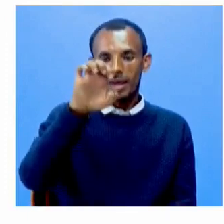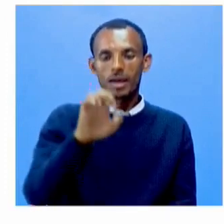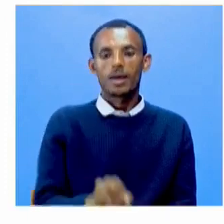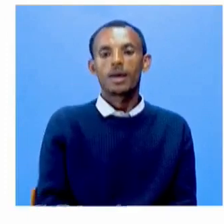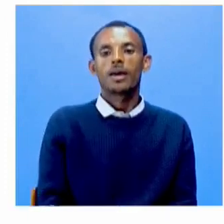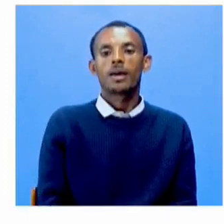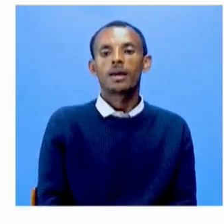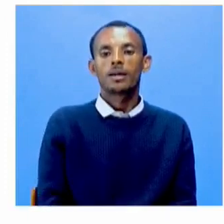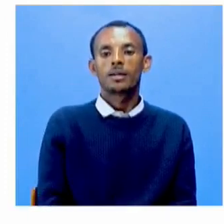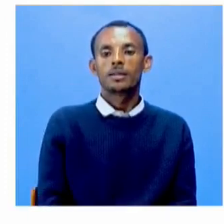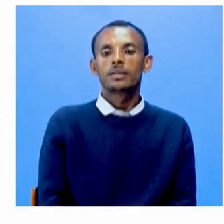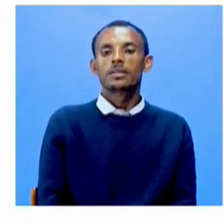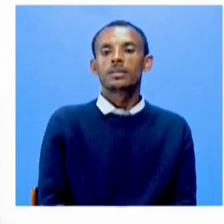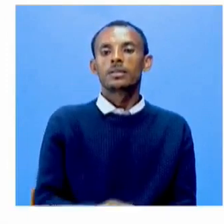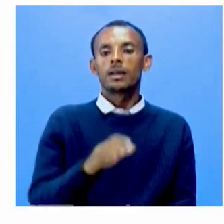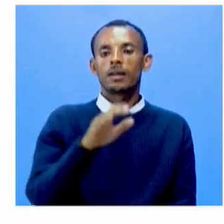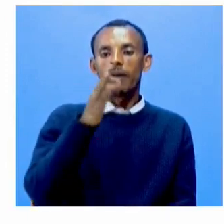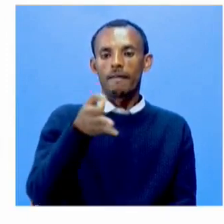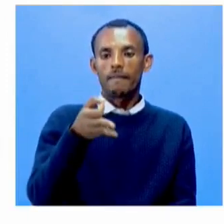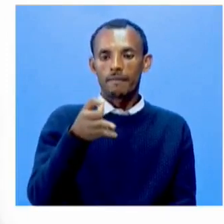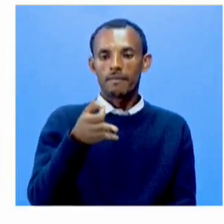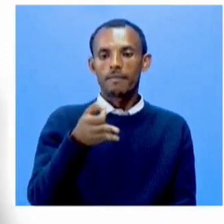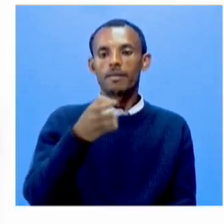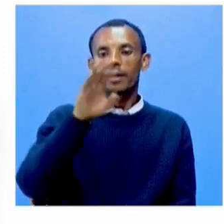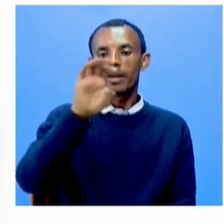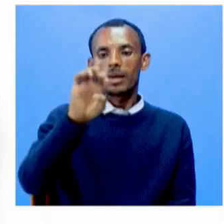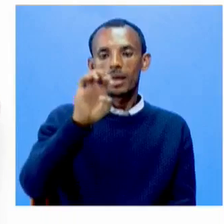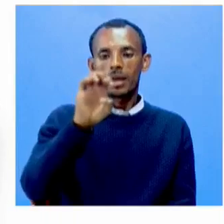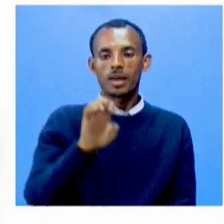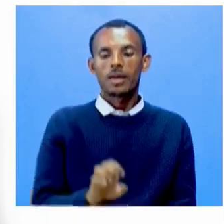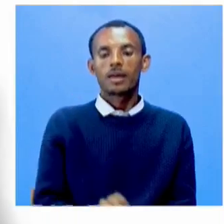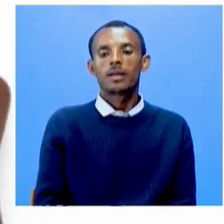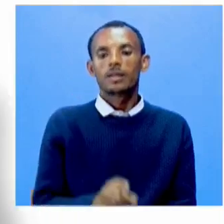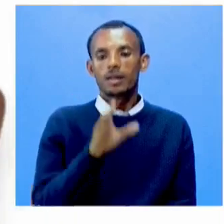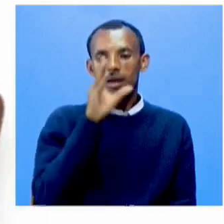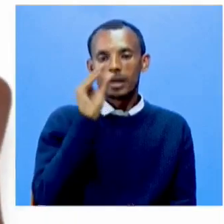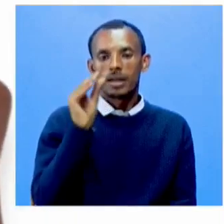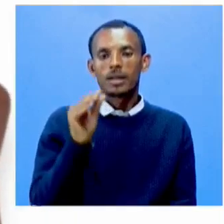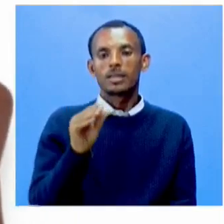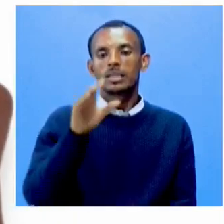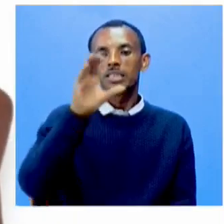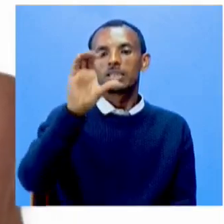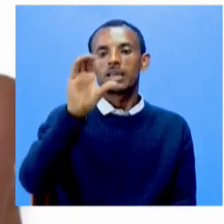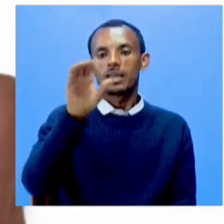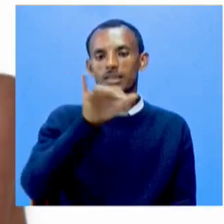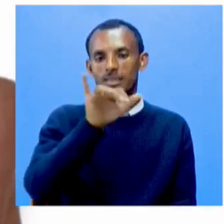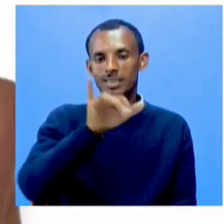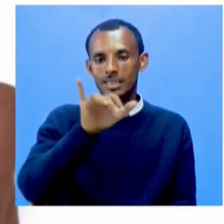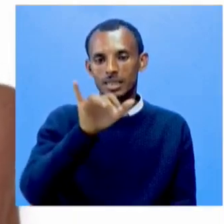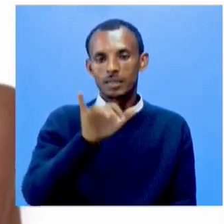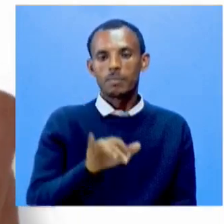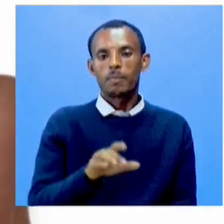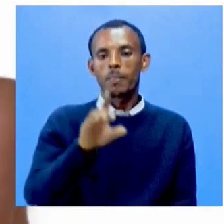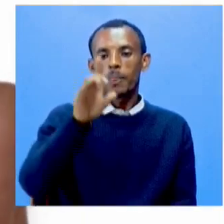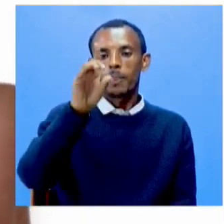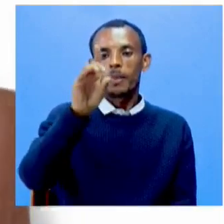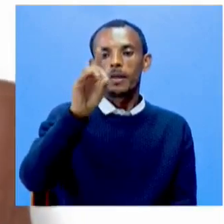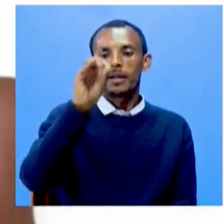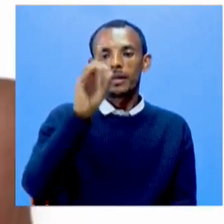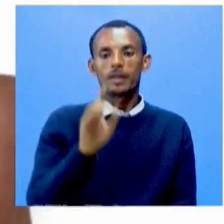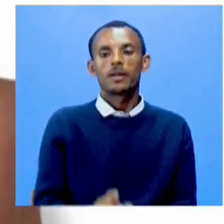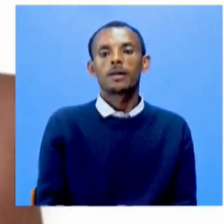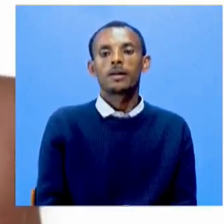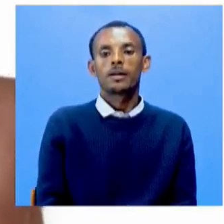corresponds to E. So triangle FE, and then C corresponds to D.